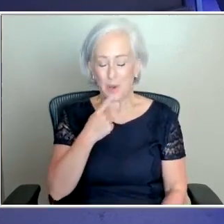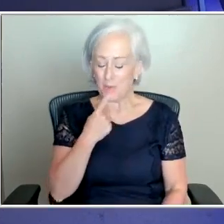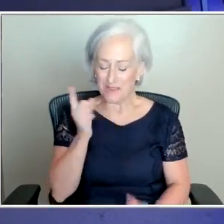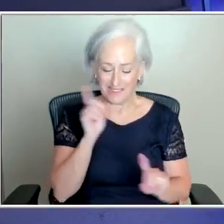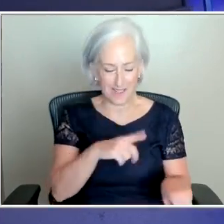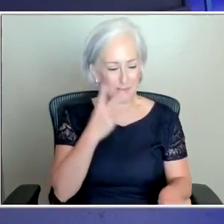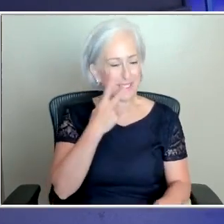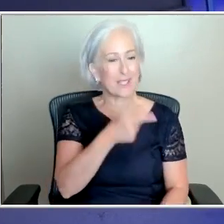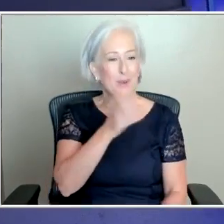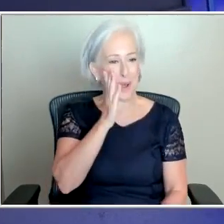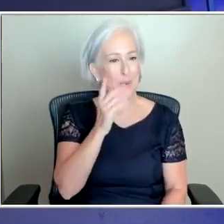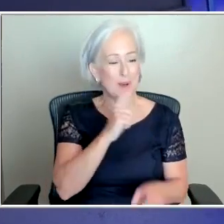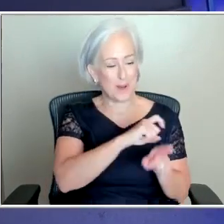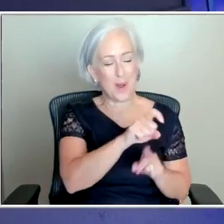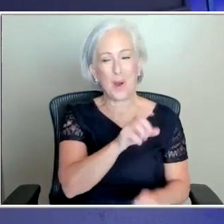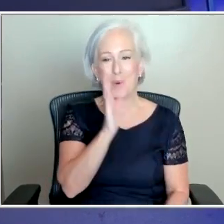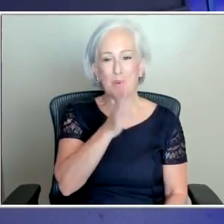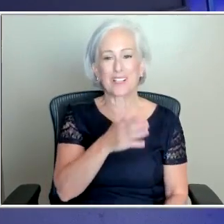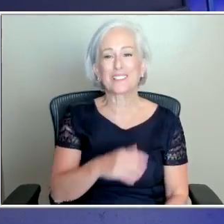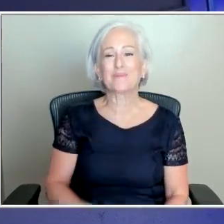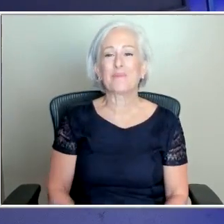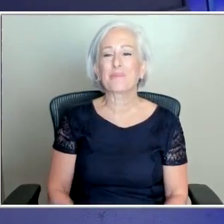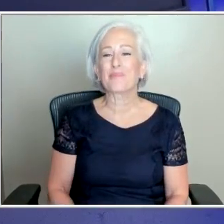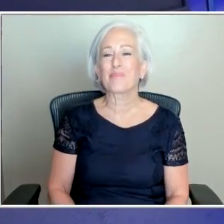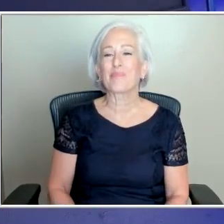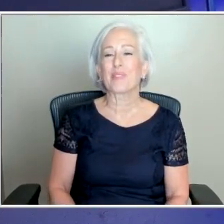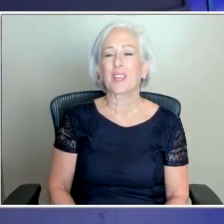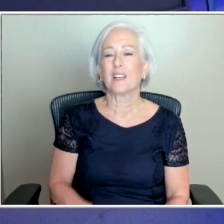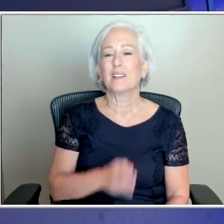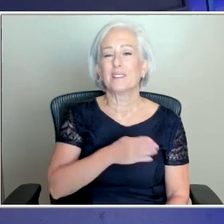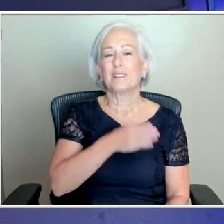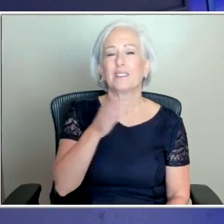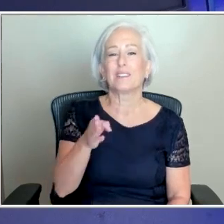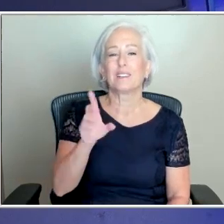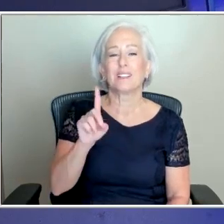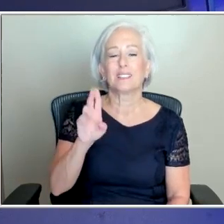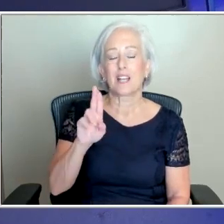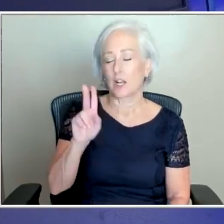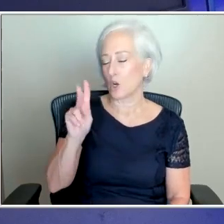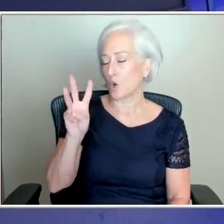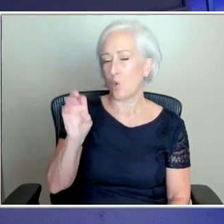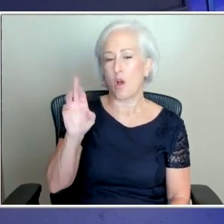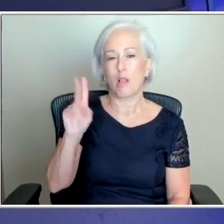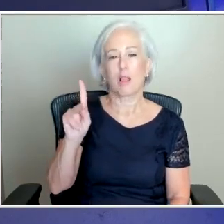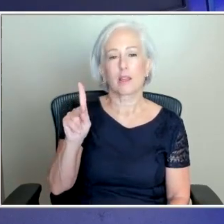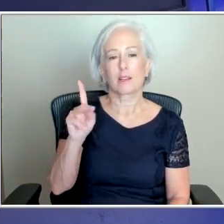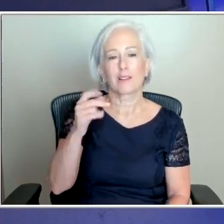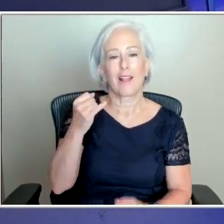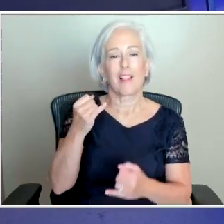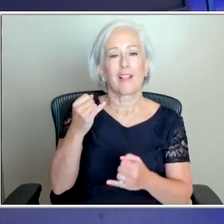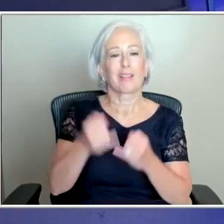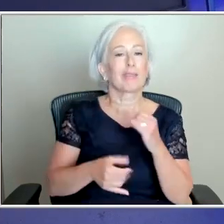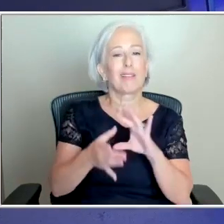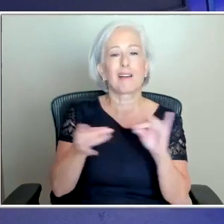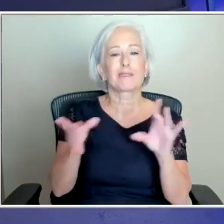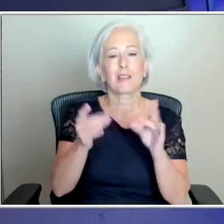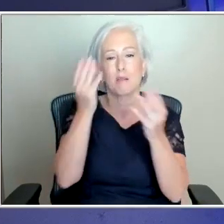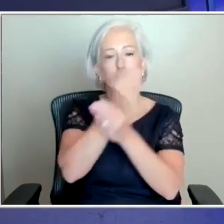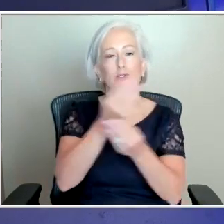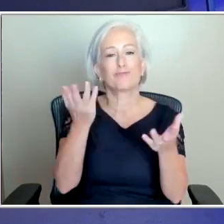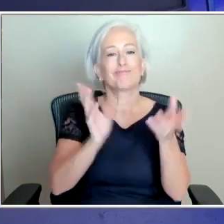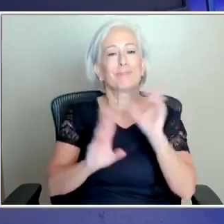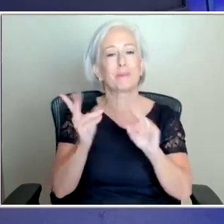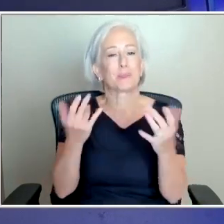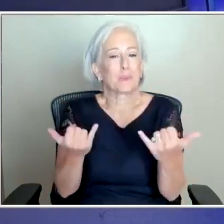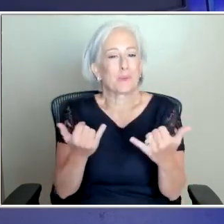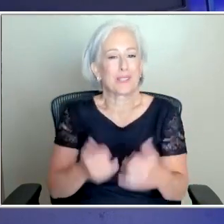up the phone and call you, and I will. We'll work together. So, Dr. Kowalik, what do you want the takeaway for people out there listening to be today?